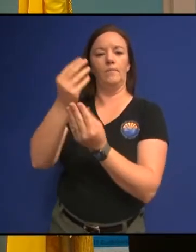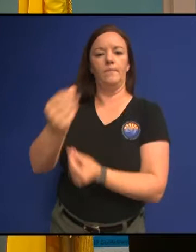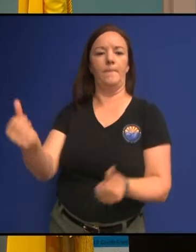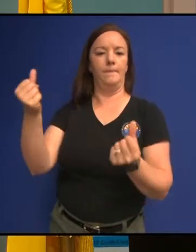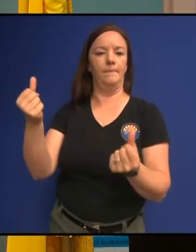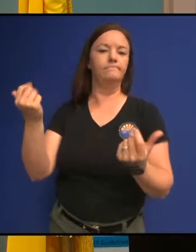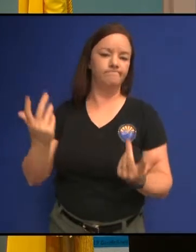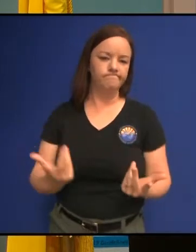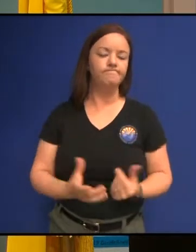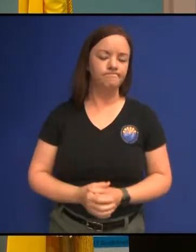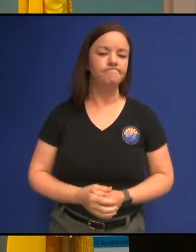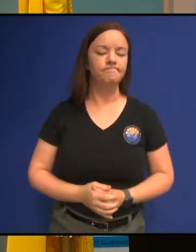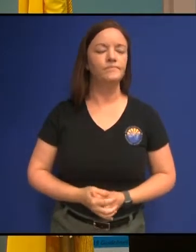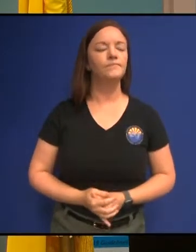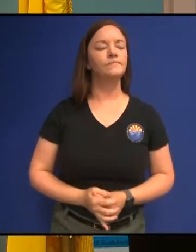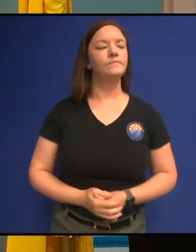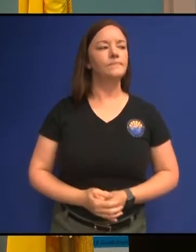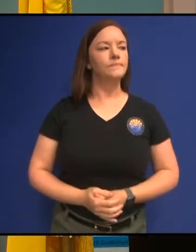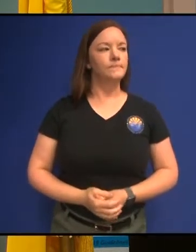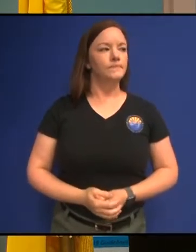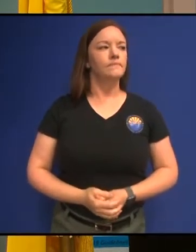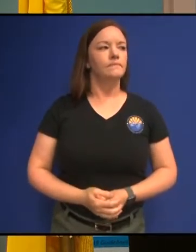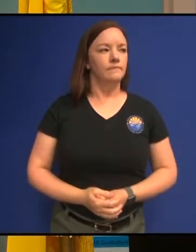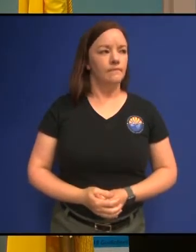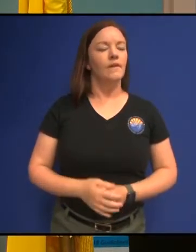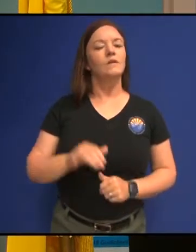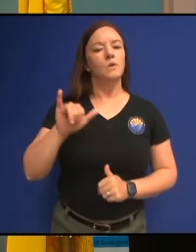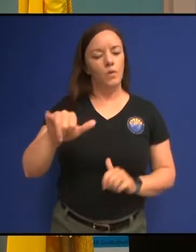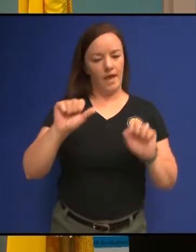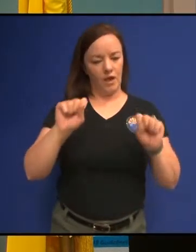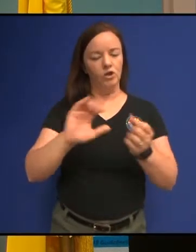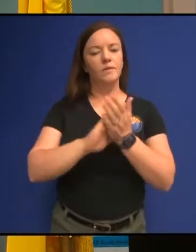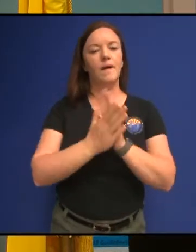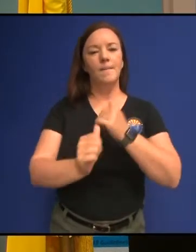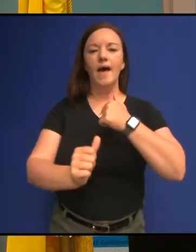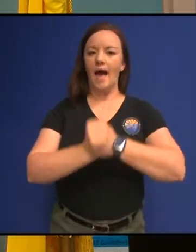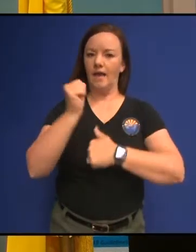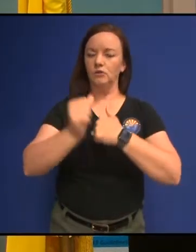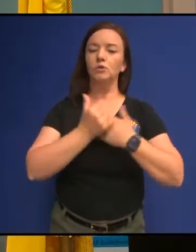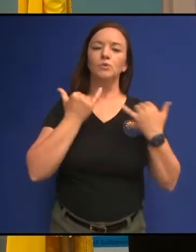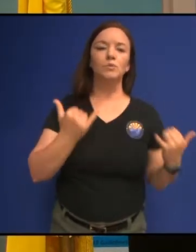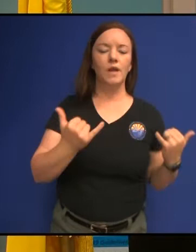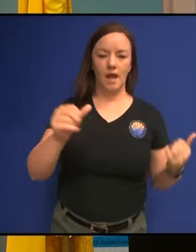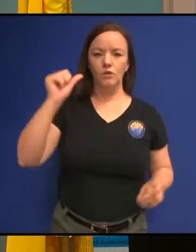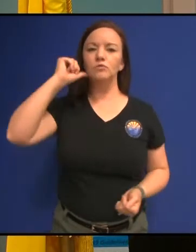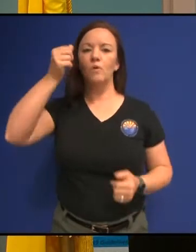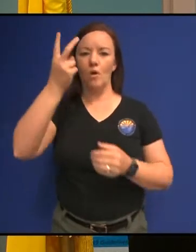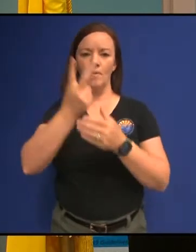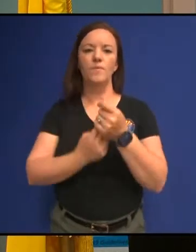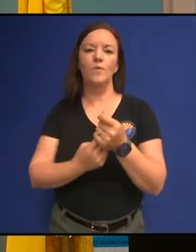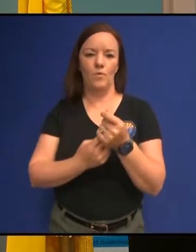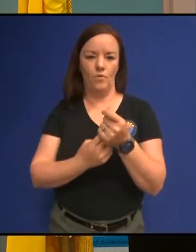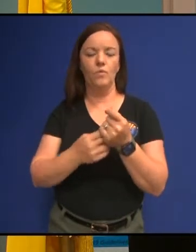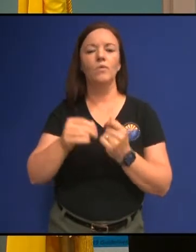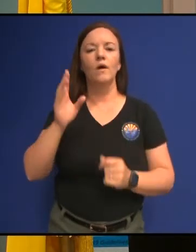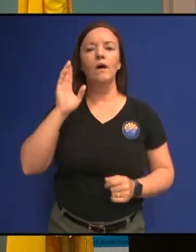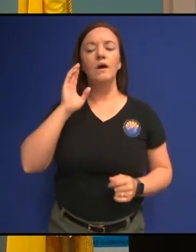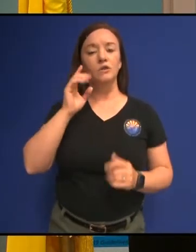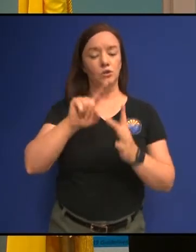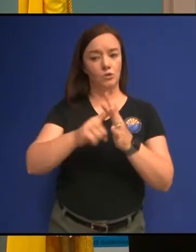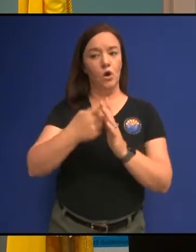to put it out initially. So that could become a hazard both today and tomorrow as we start to see some of that